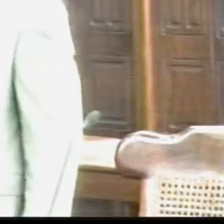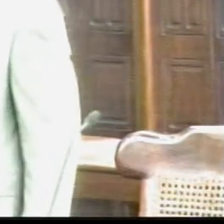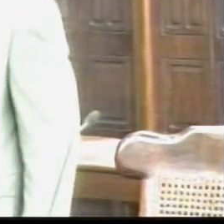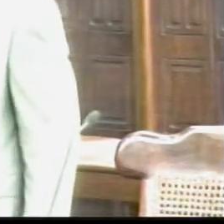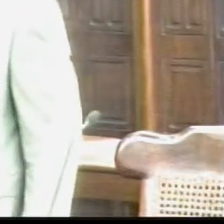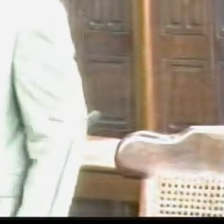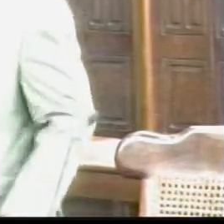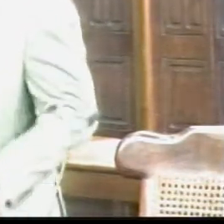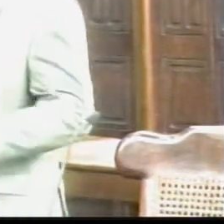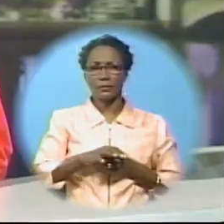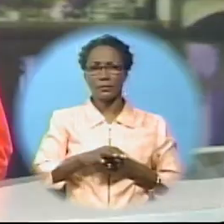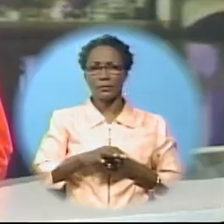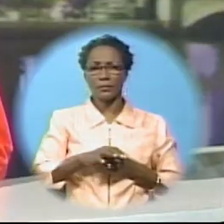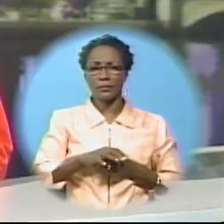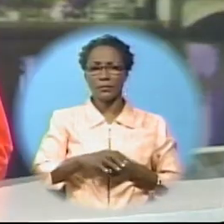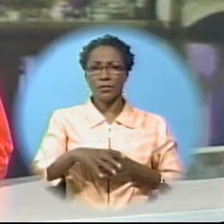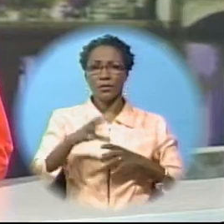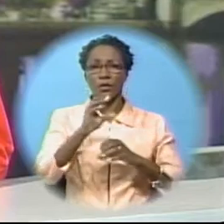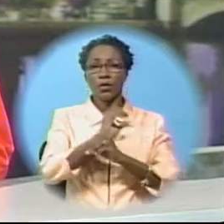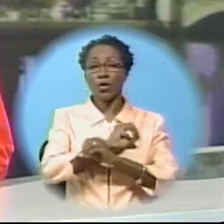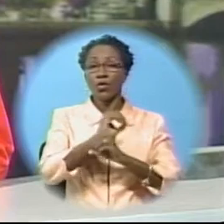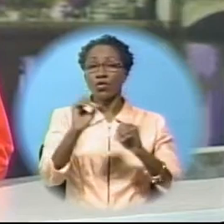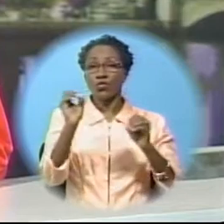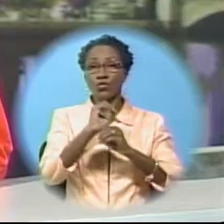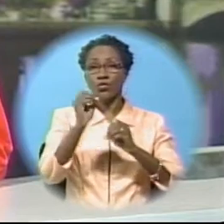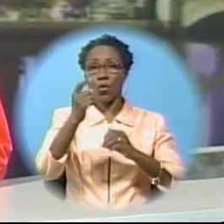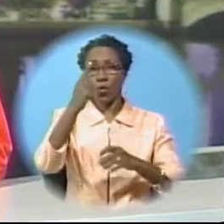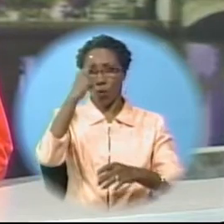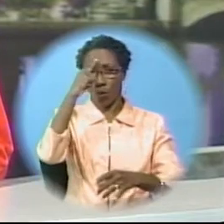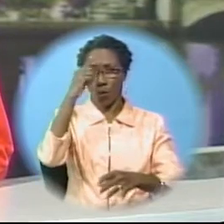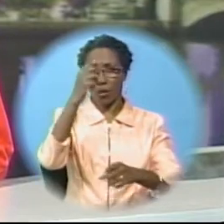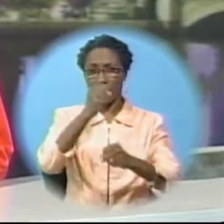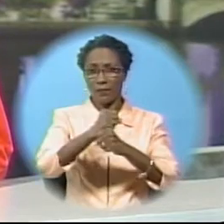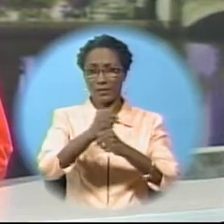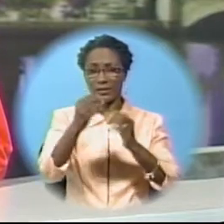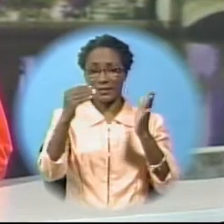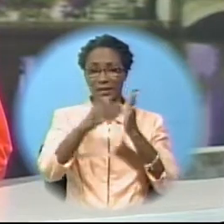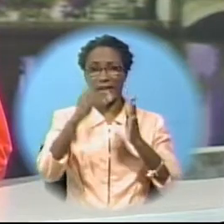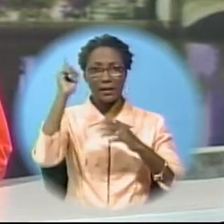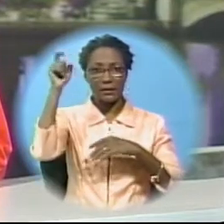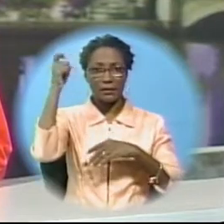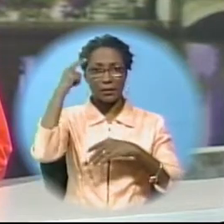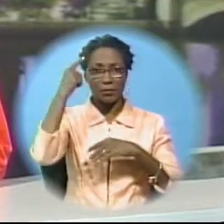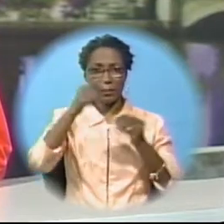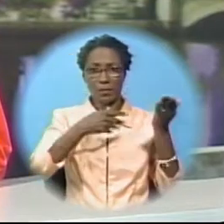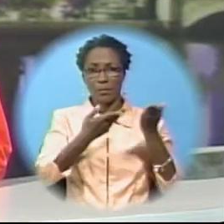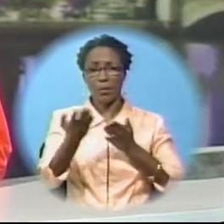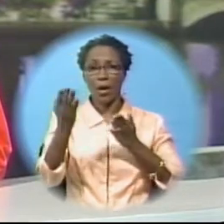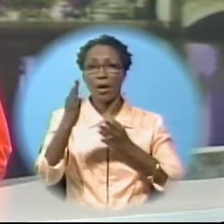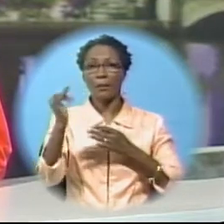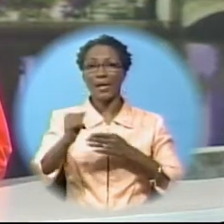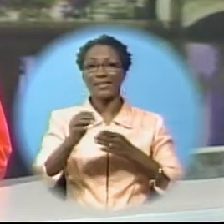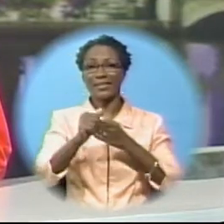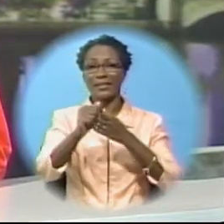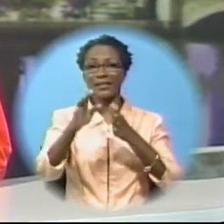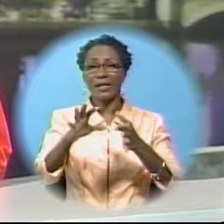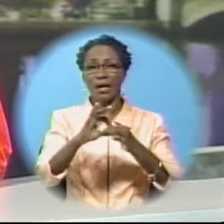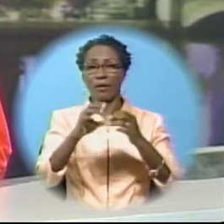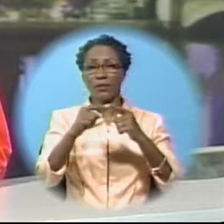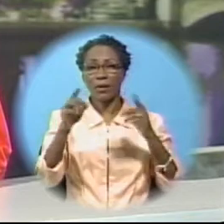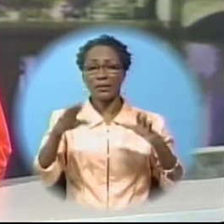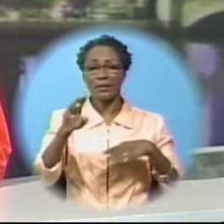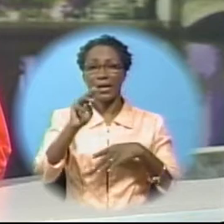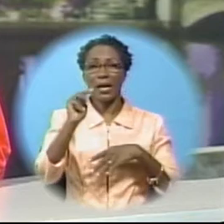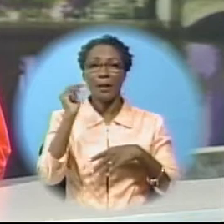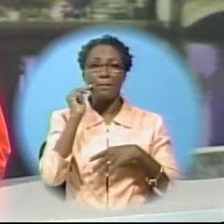area. The motion of no confidence against the government to be brought by Leader of the Opposition, Mia Mottley, was not